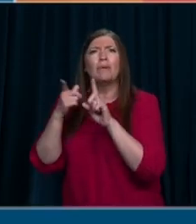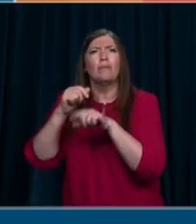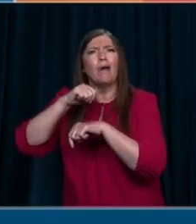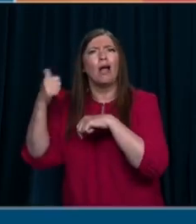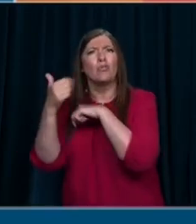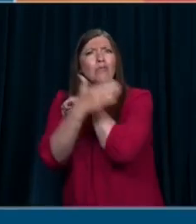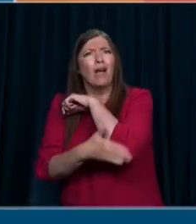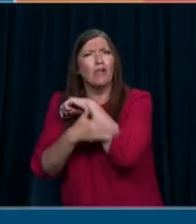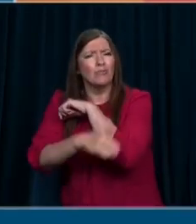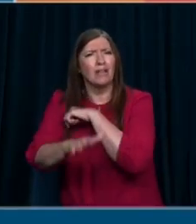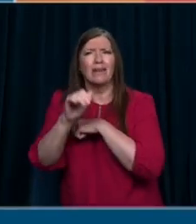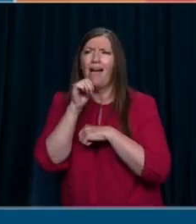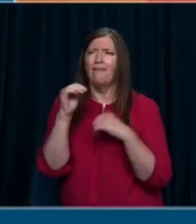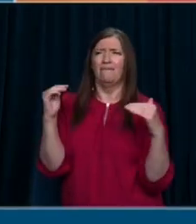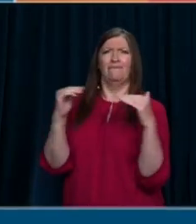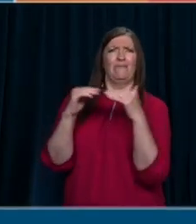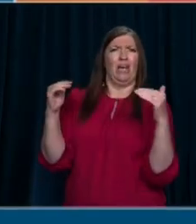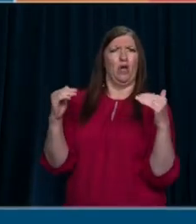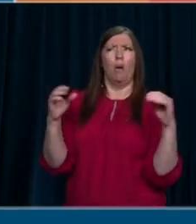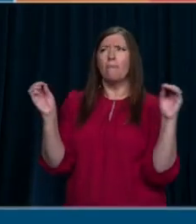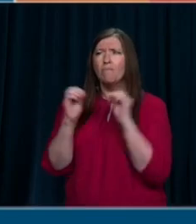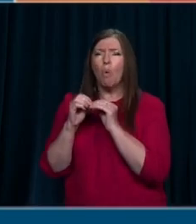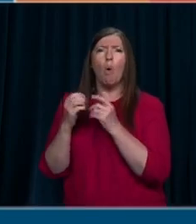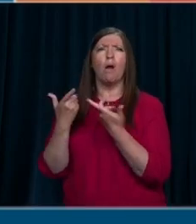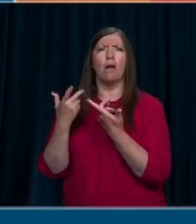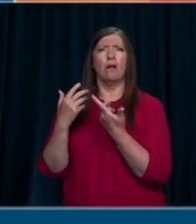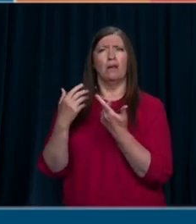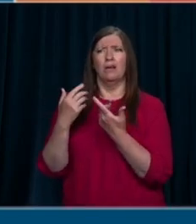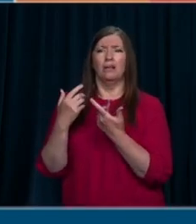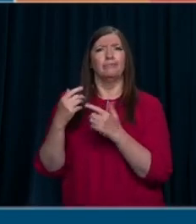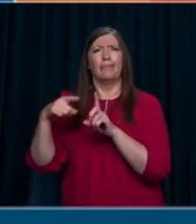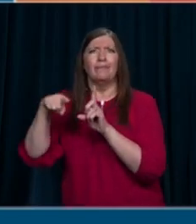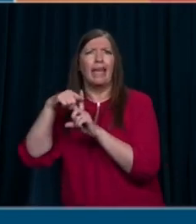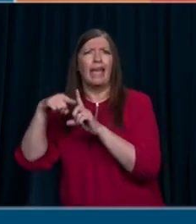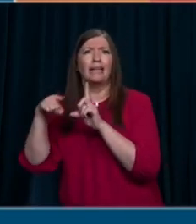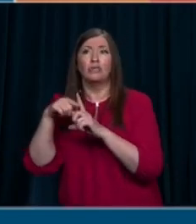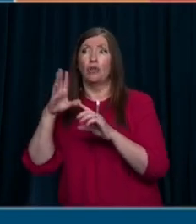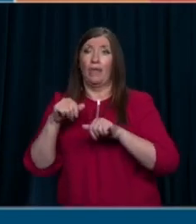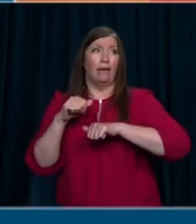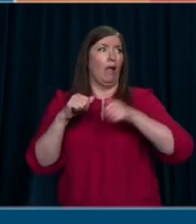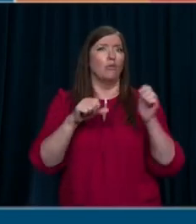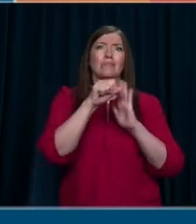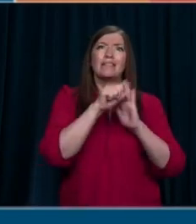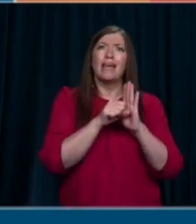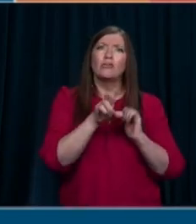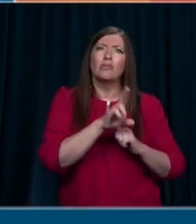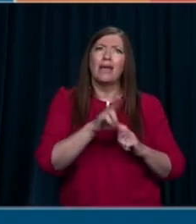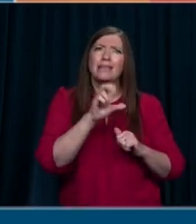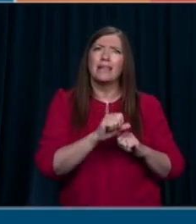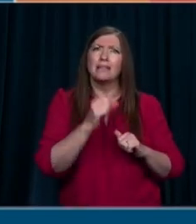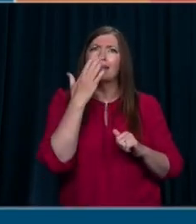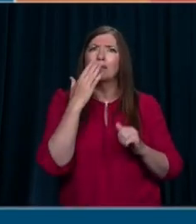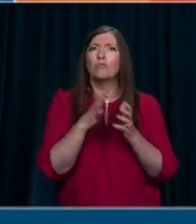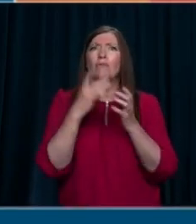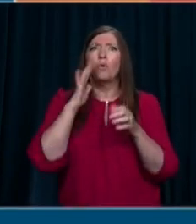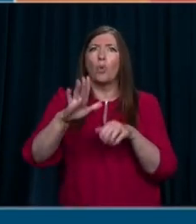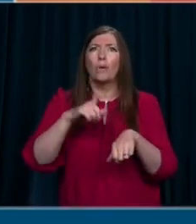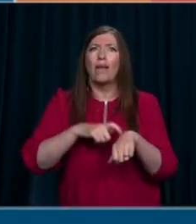It gives them an unfair weighted advantage over the other states in the country. Thank you very much for your